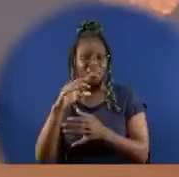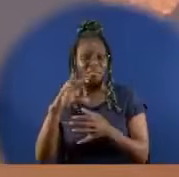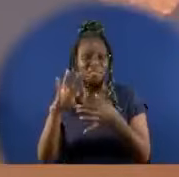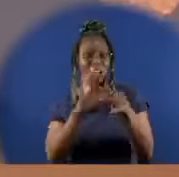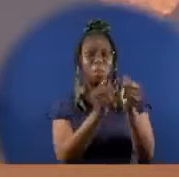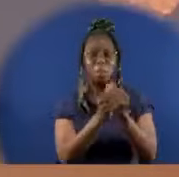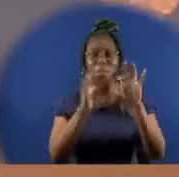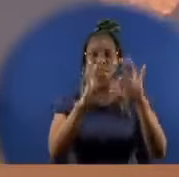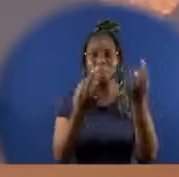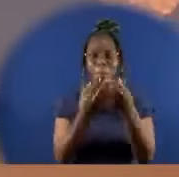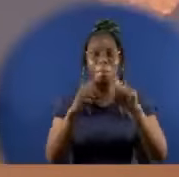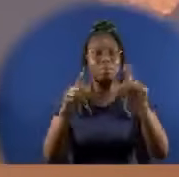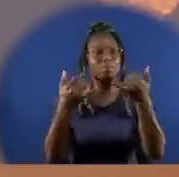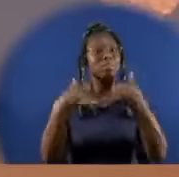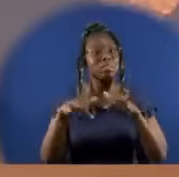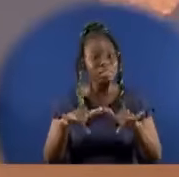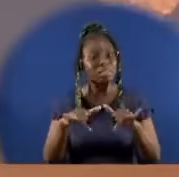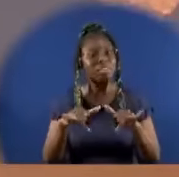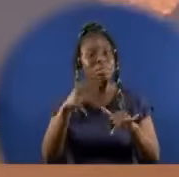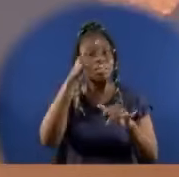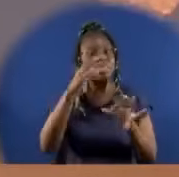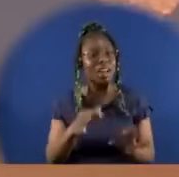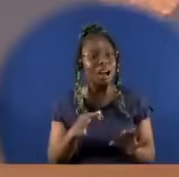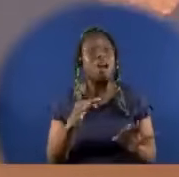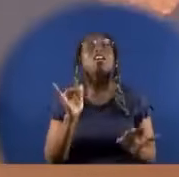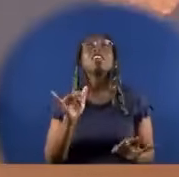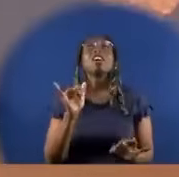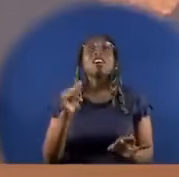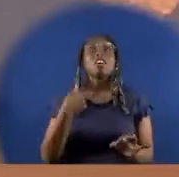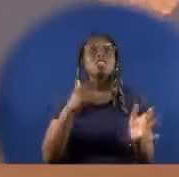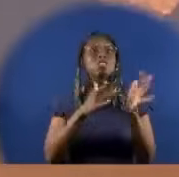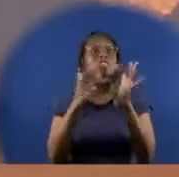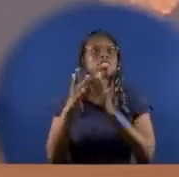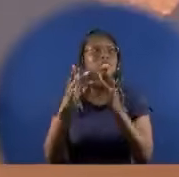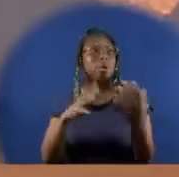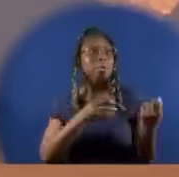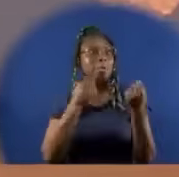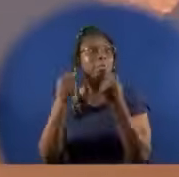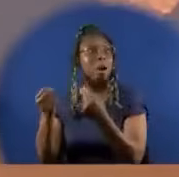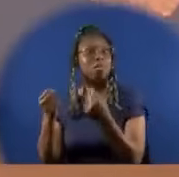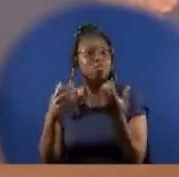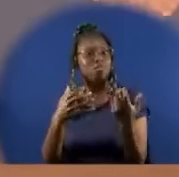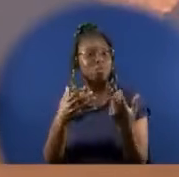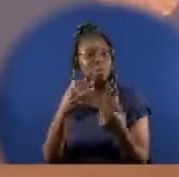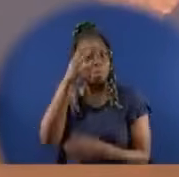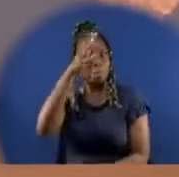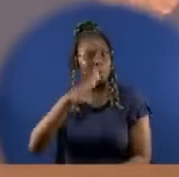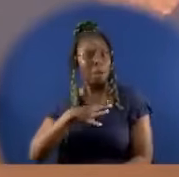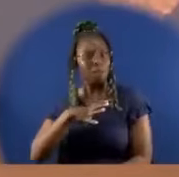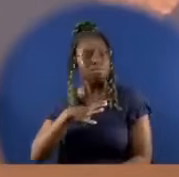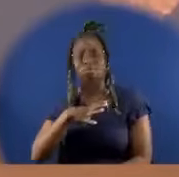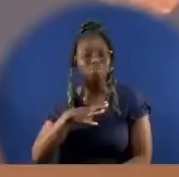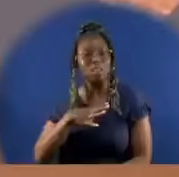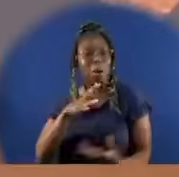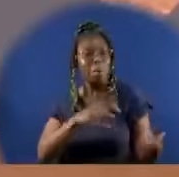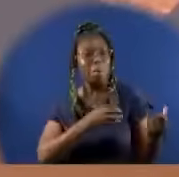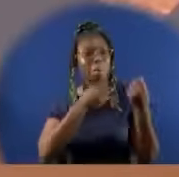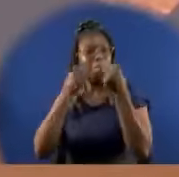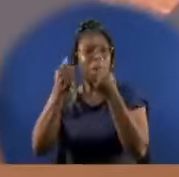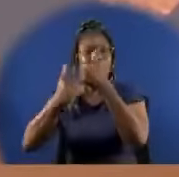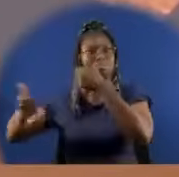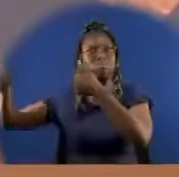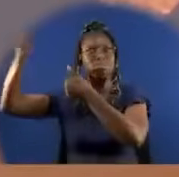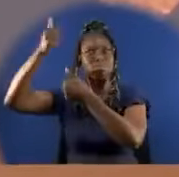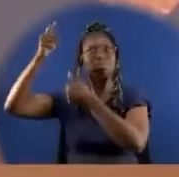what Jesus could do. And when he heard what Jesus could do, your Bible says he sent elders, Jewish elders, to